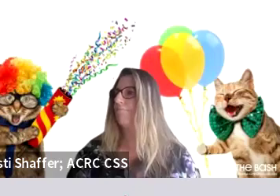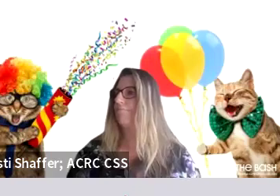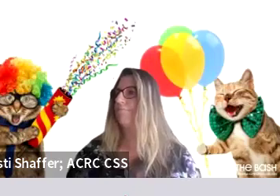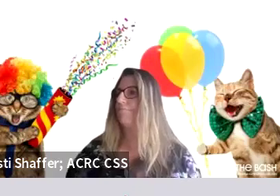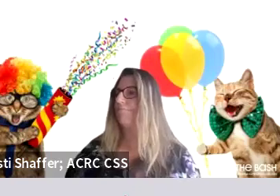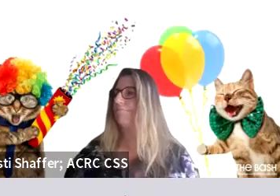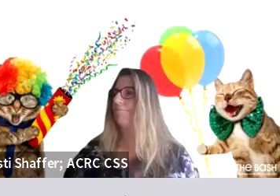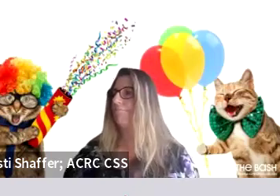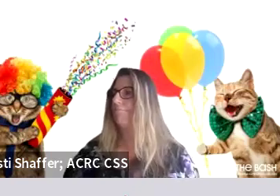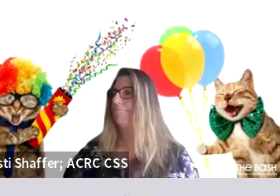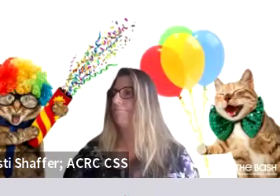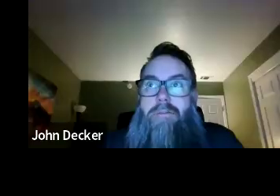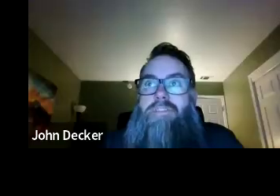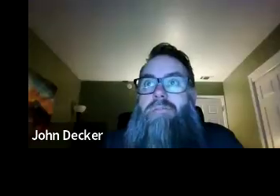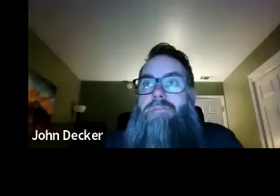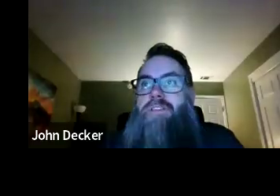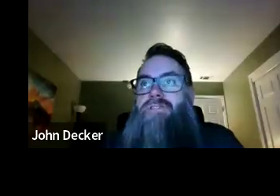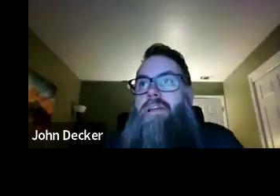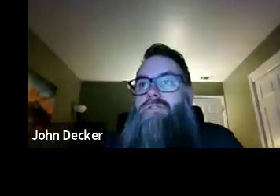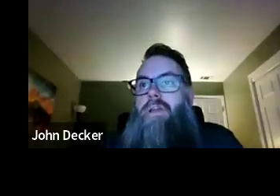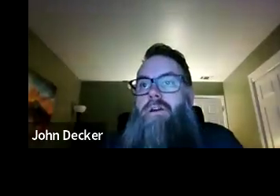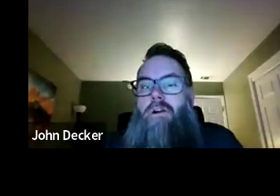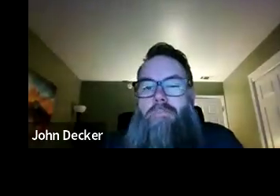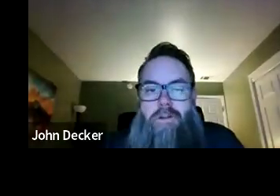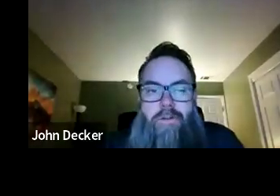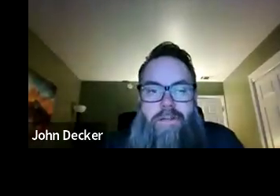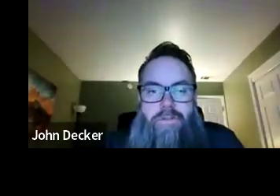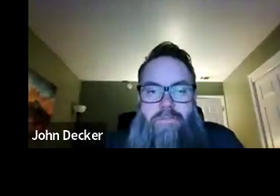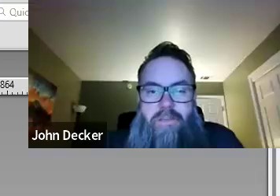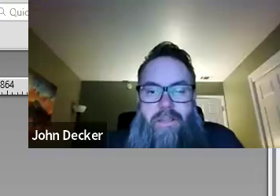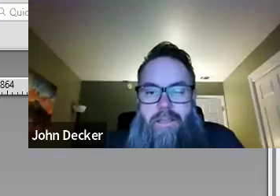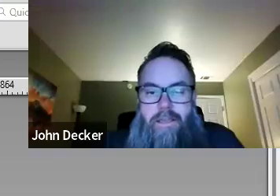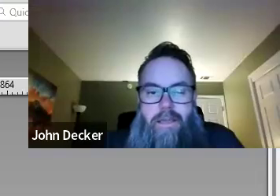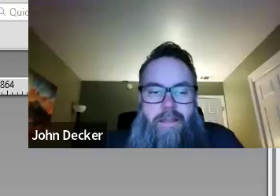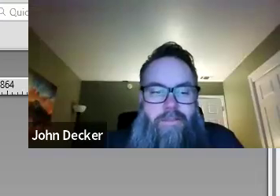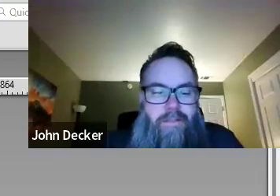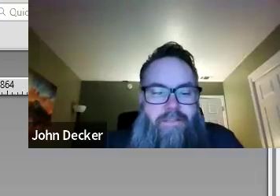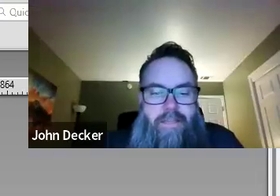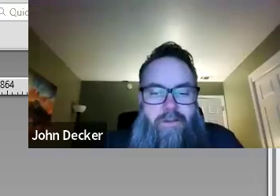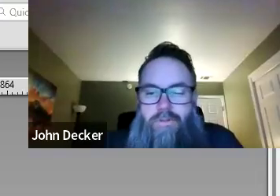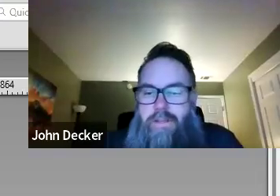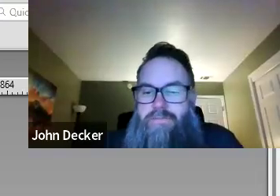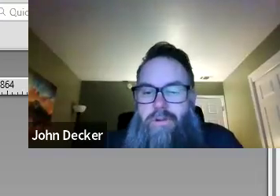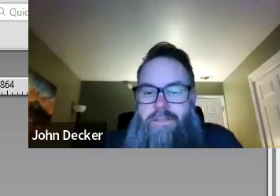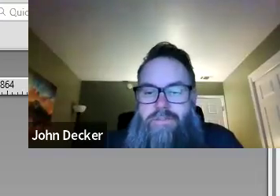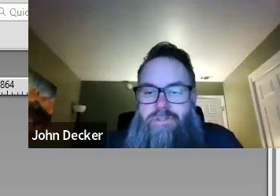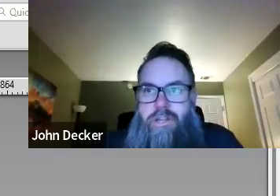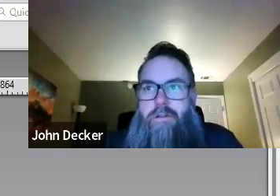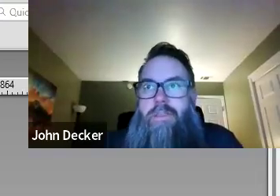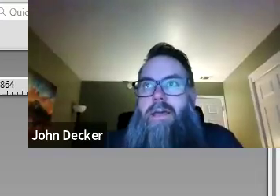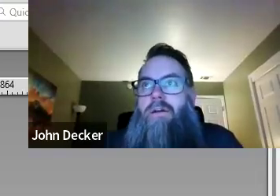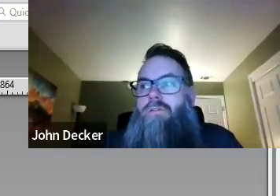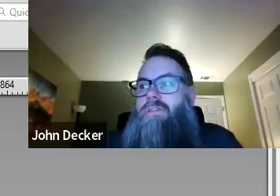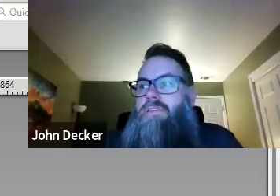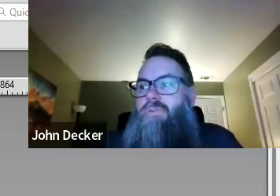on, I guess this is timely. This came up yesterday during our provider advisory committee meeting, and I think this is a good place for us